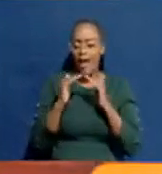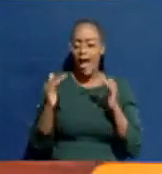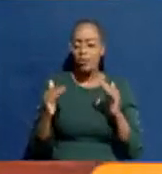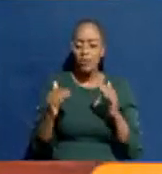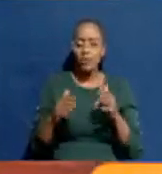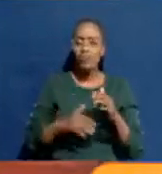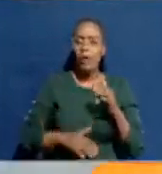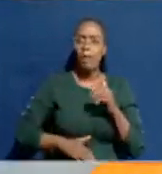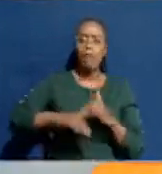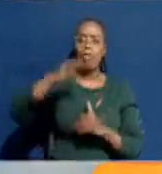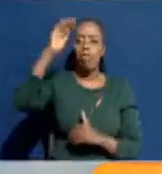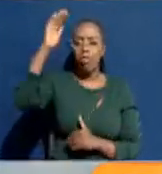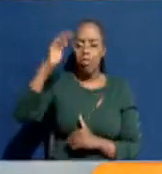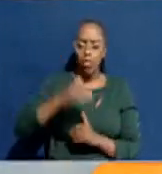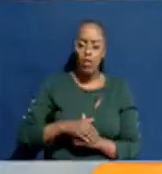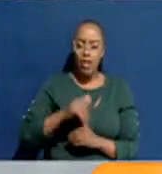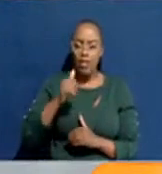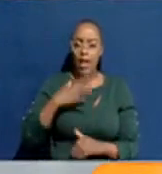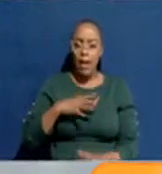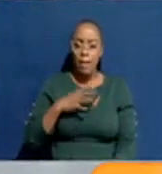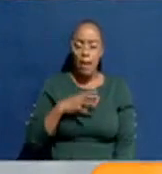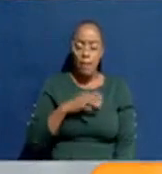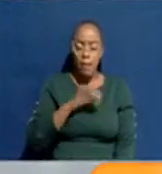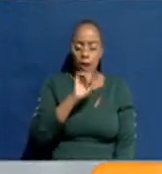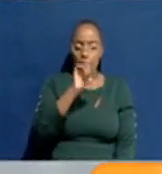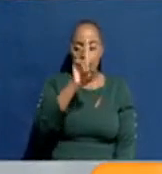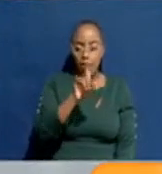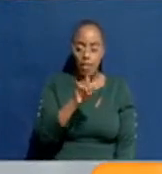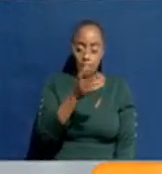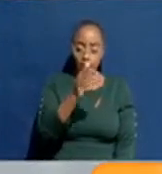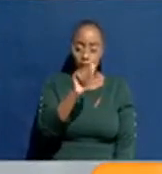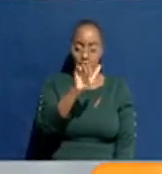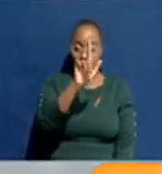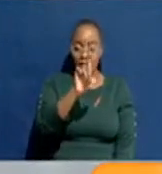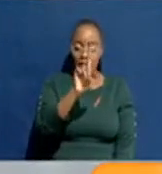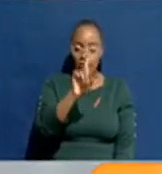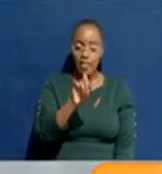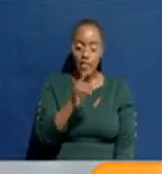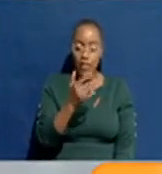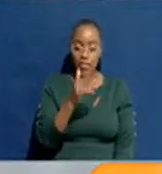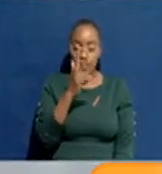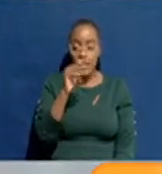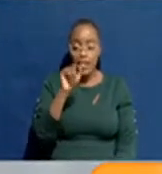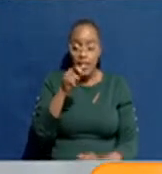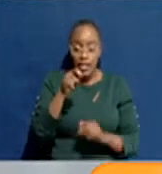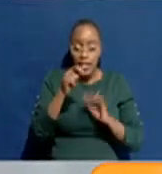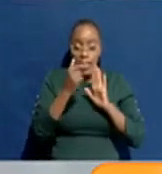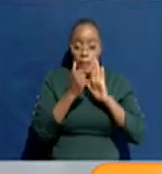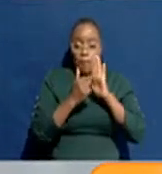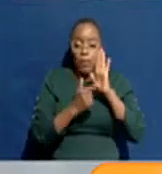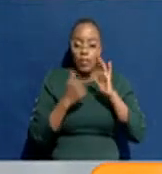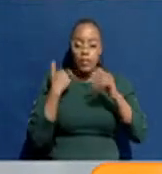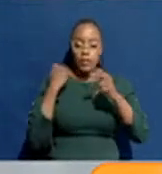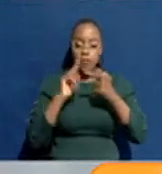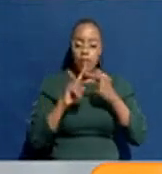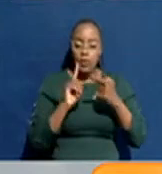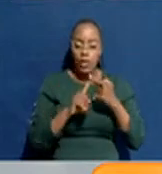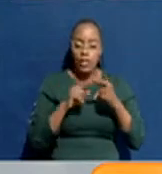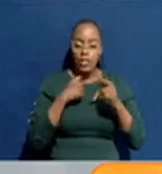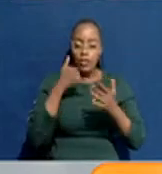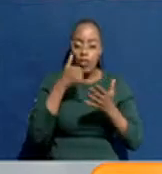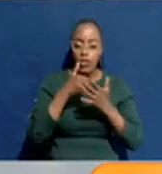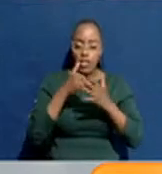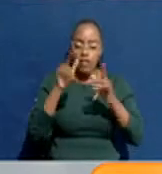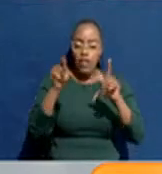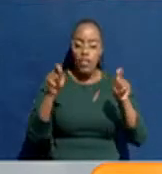get reactions from Alex and Wanjiru. Starting with you, Alex. Just three quick points. Mm-hmm. Number one, I was part of the